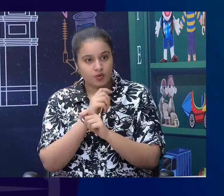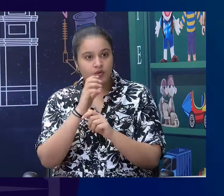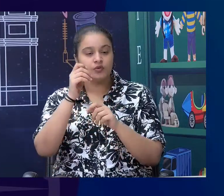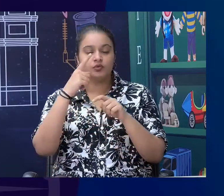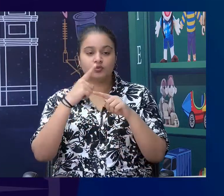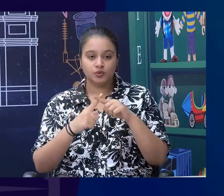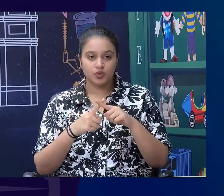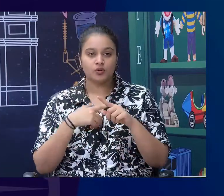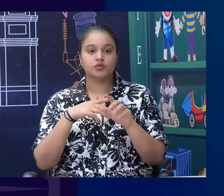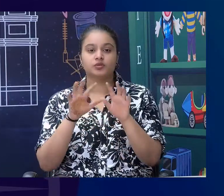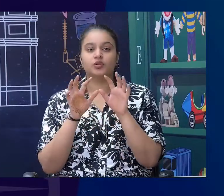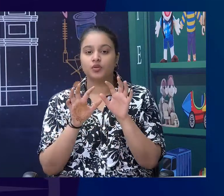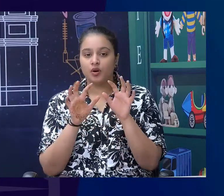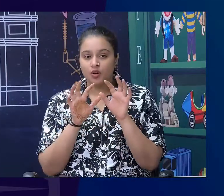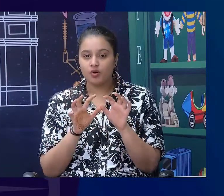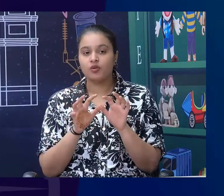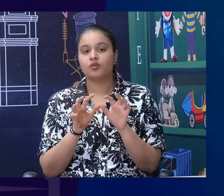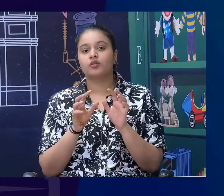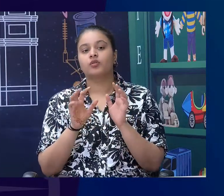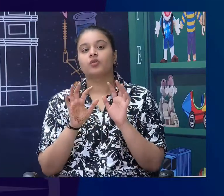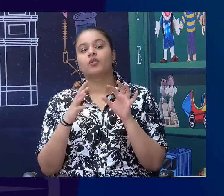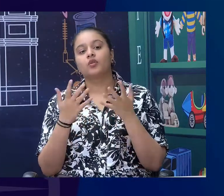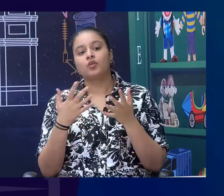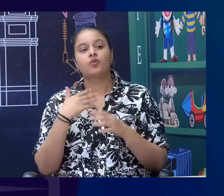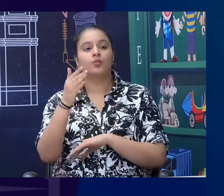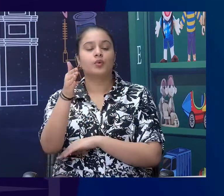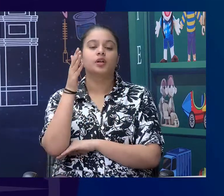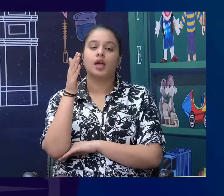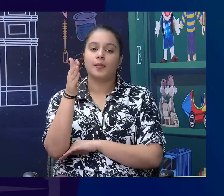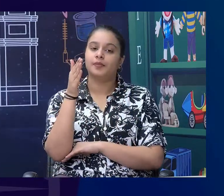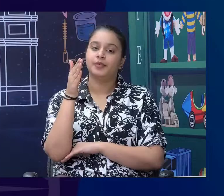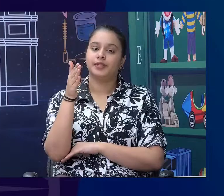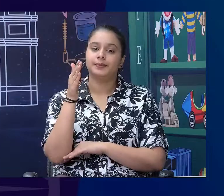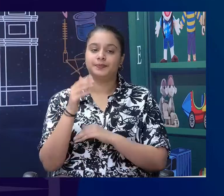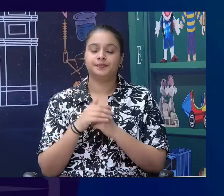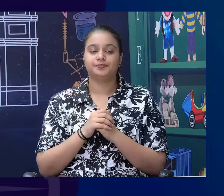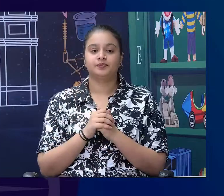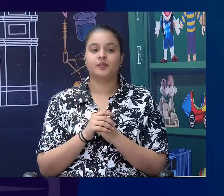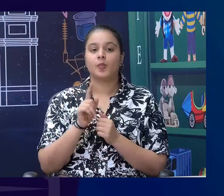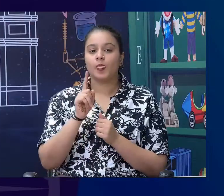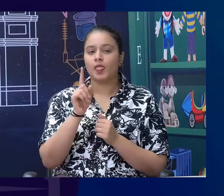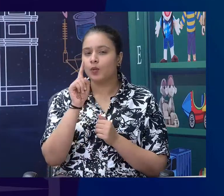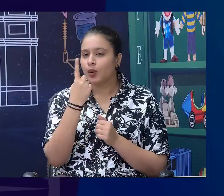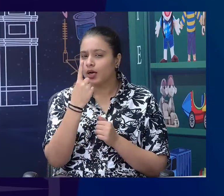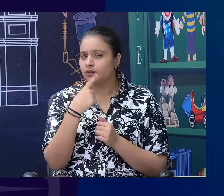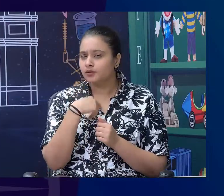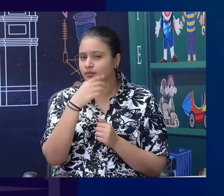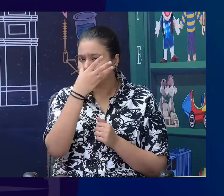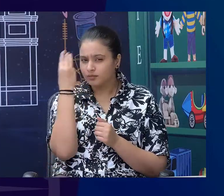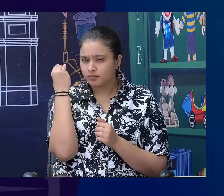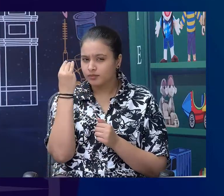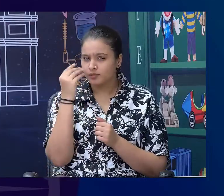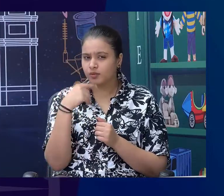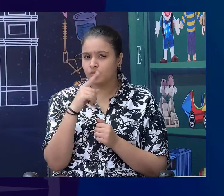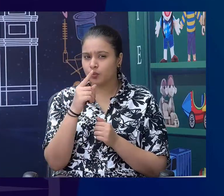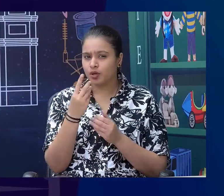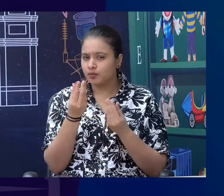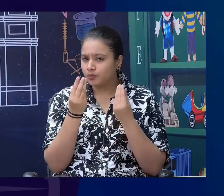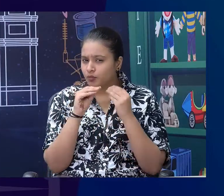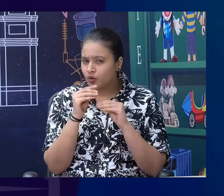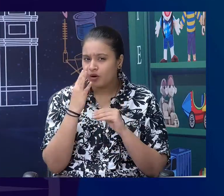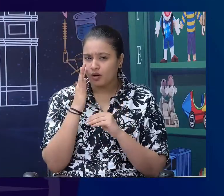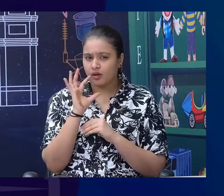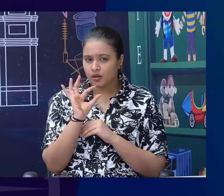ox, a dog, and the camel. But you're forgetting one. Who? One more, the